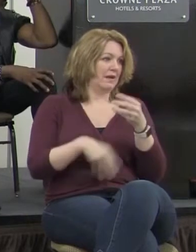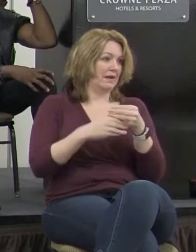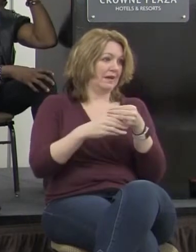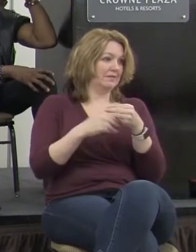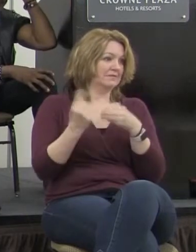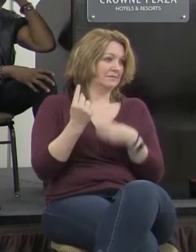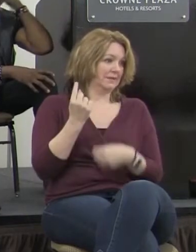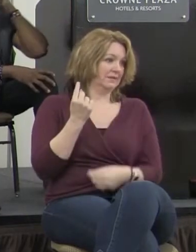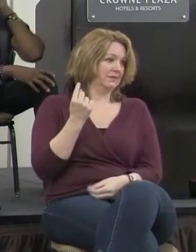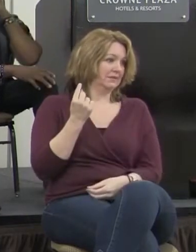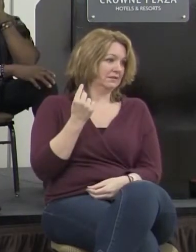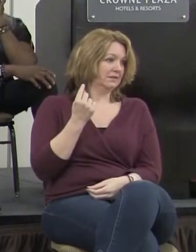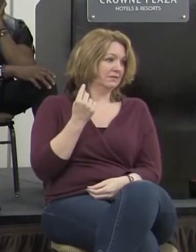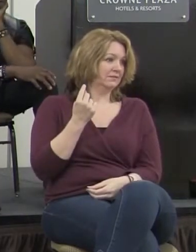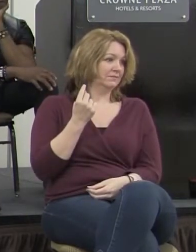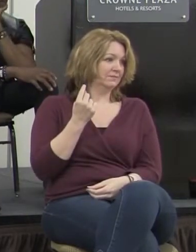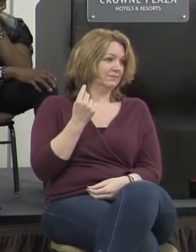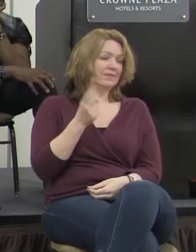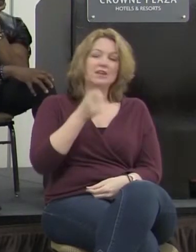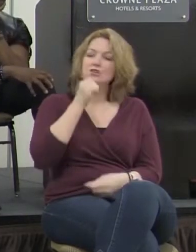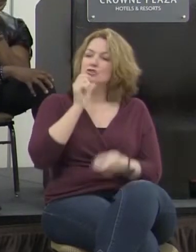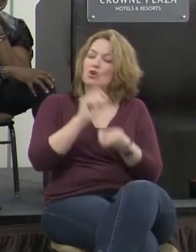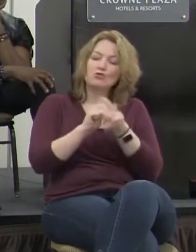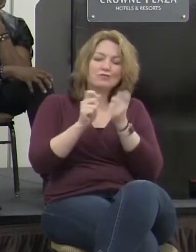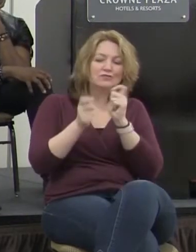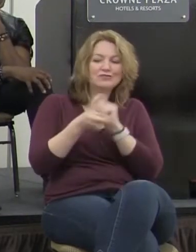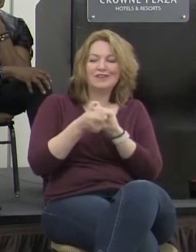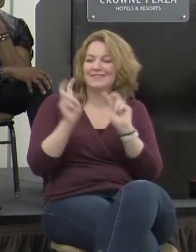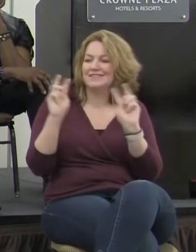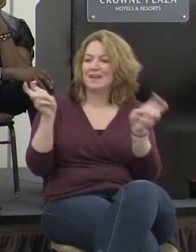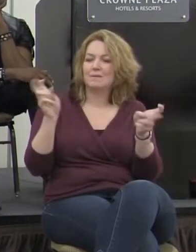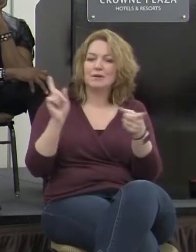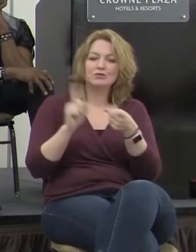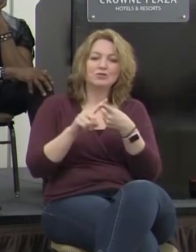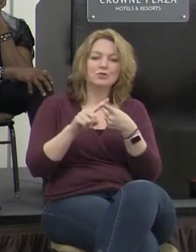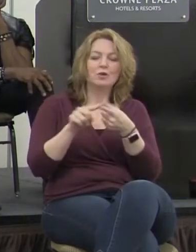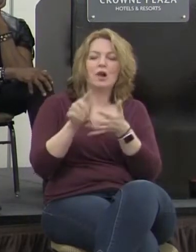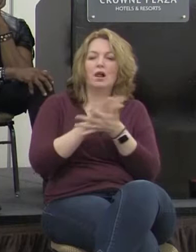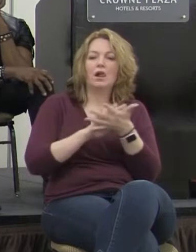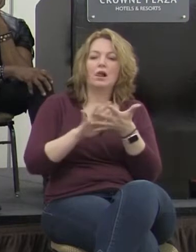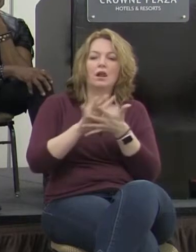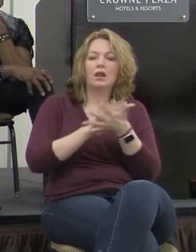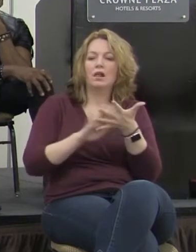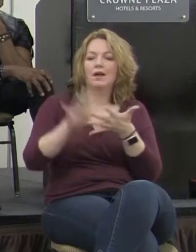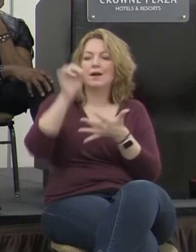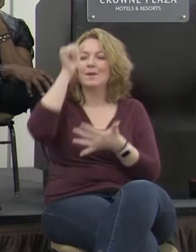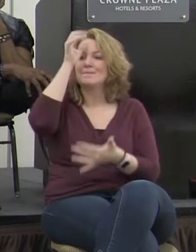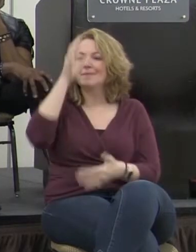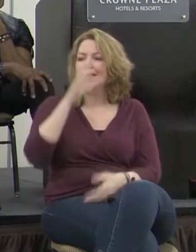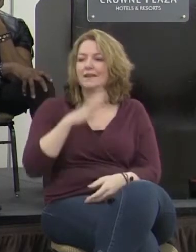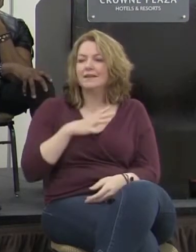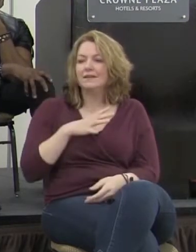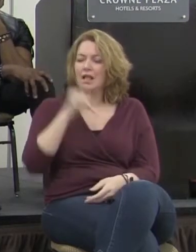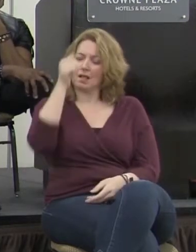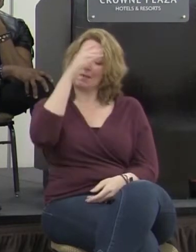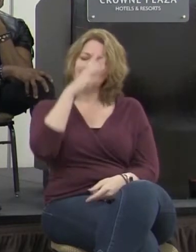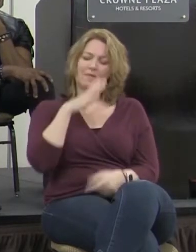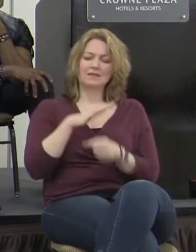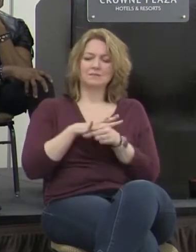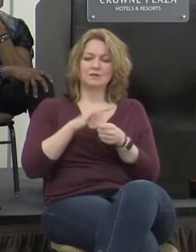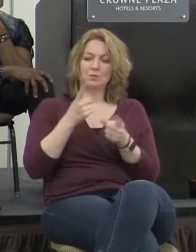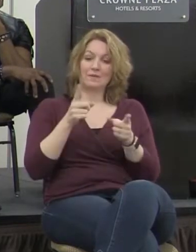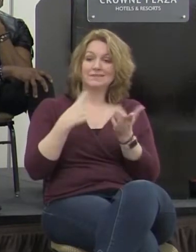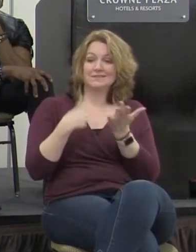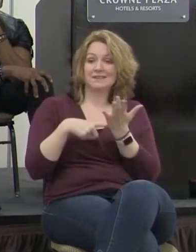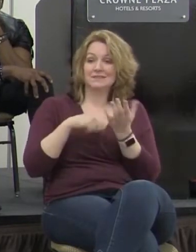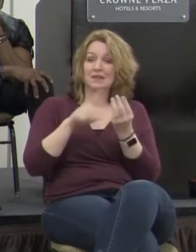is, don't change the subject to talking about men and male space when the discussion